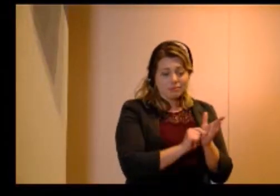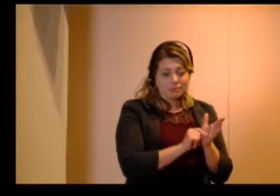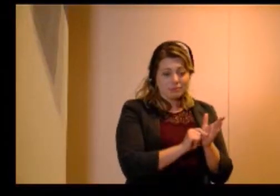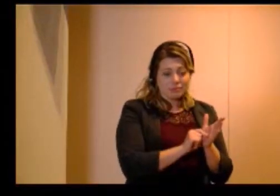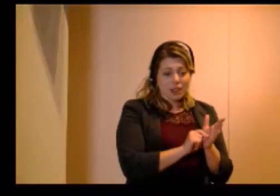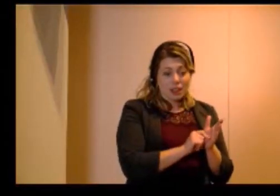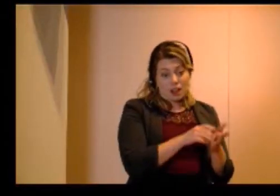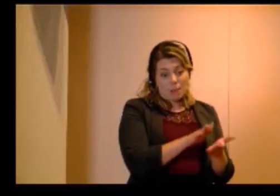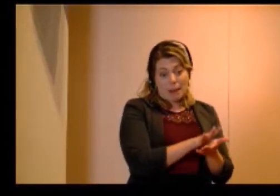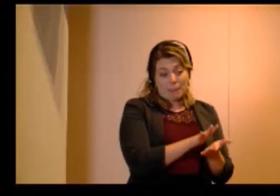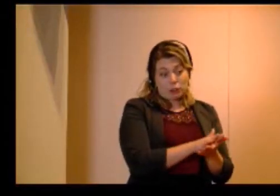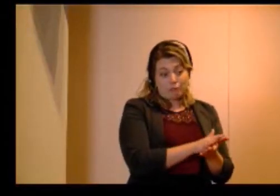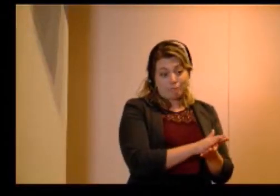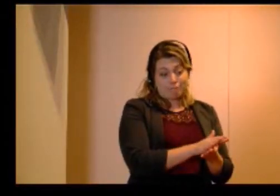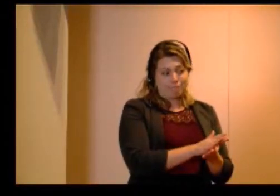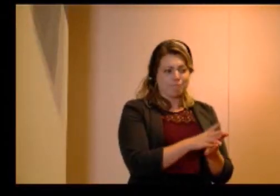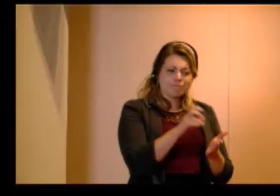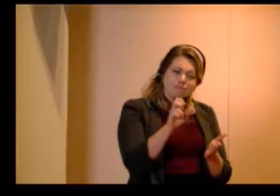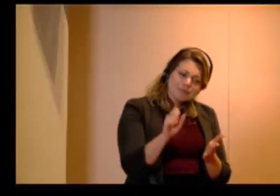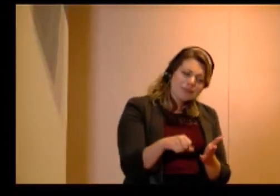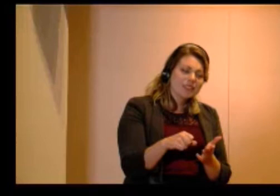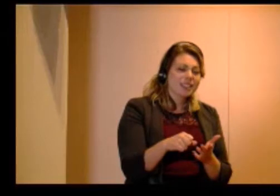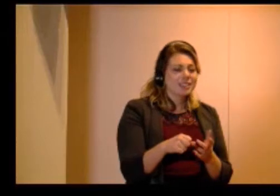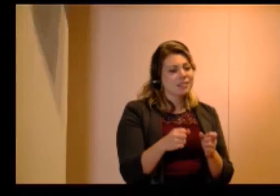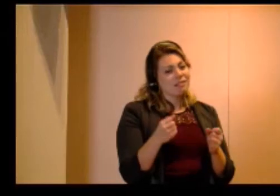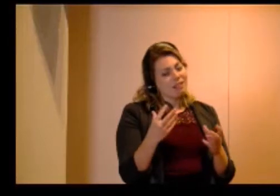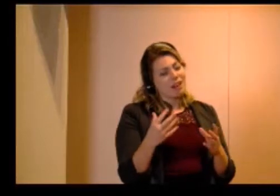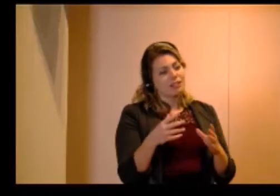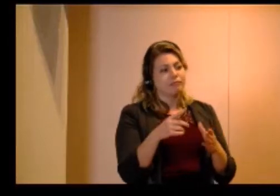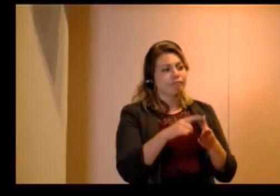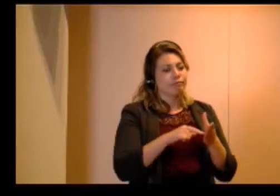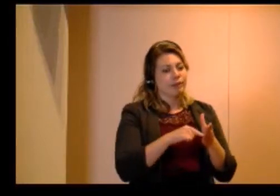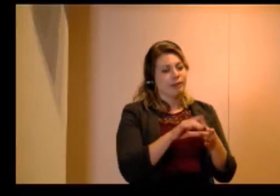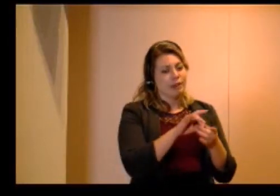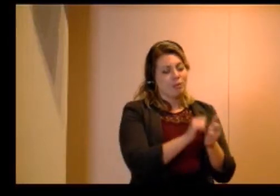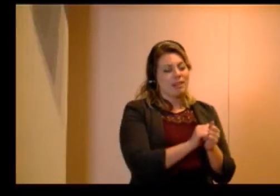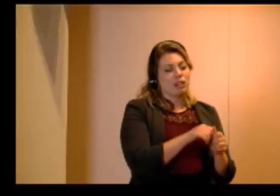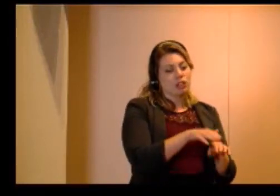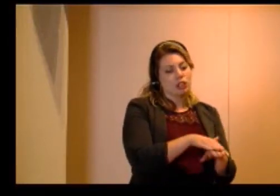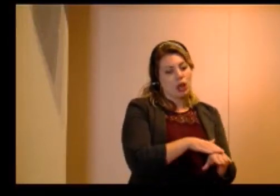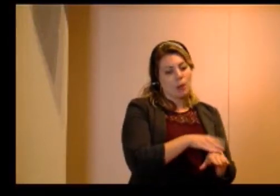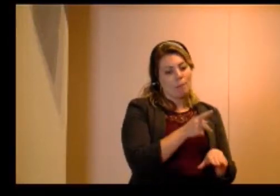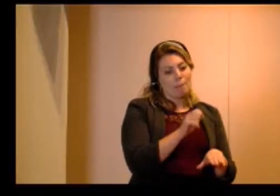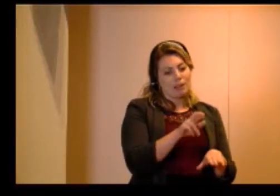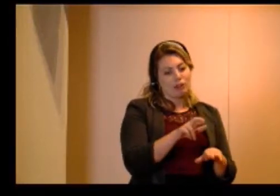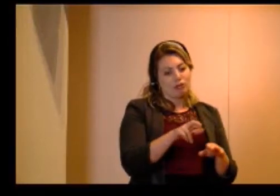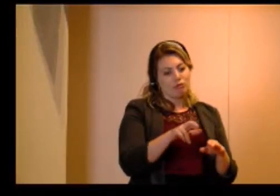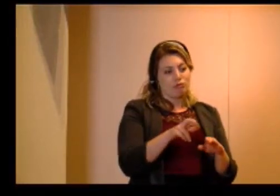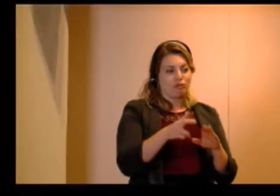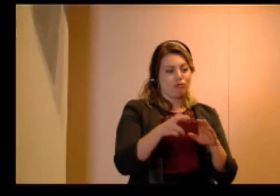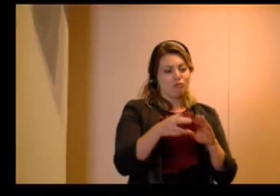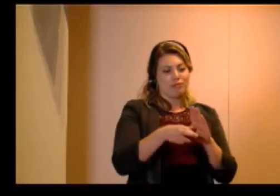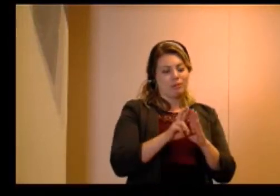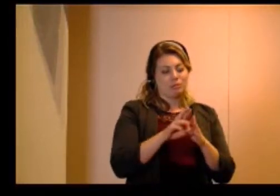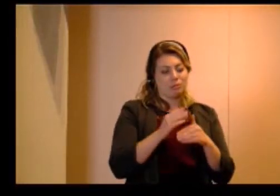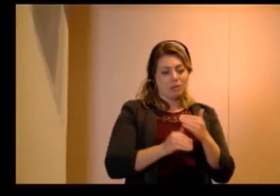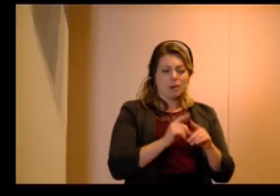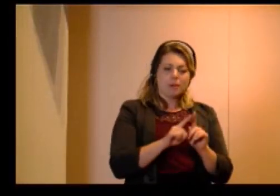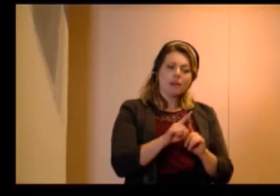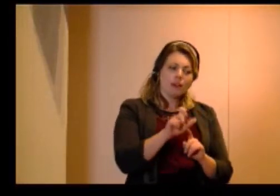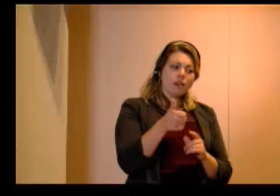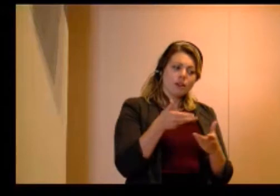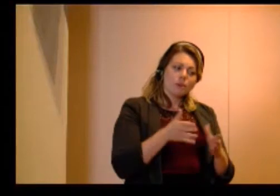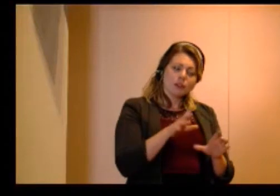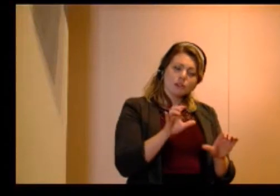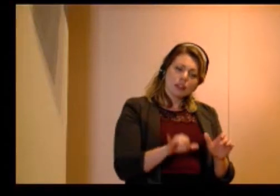so even though there's a lot of criticisms of the slow peer review process, that's also another good way to get your stuff out there, is to